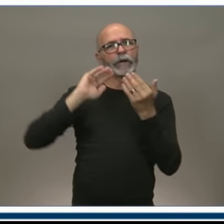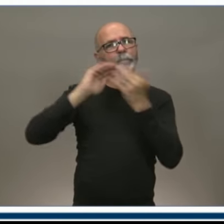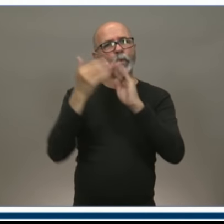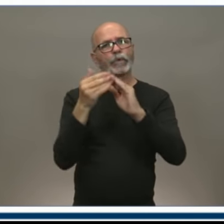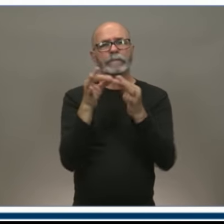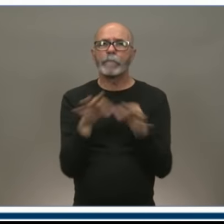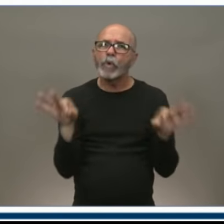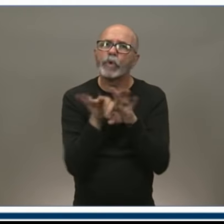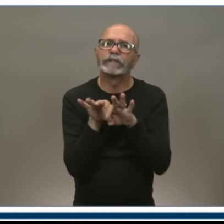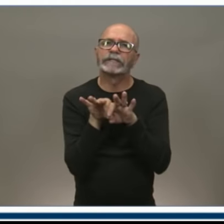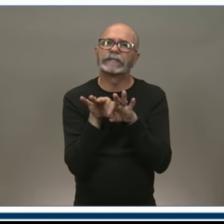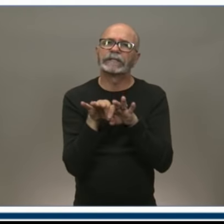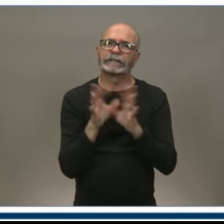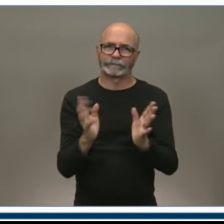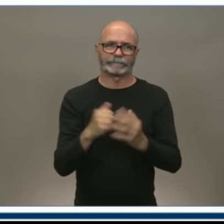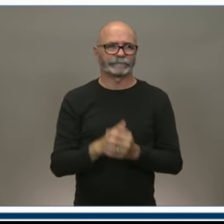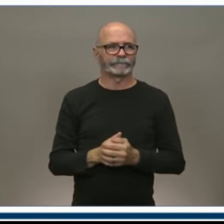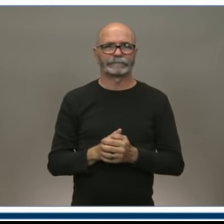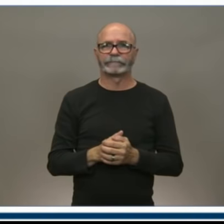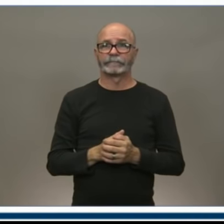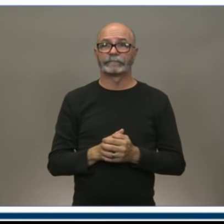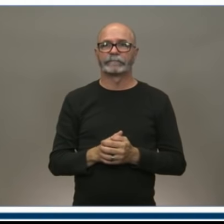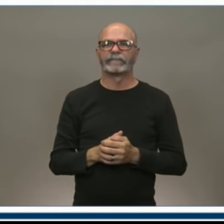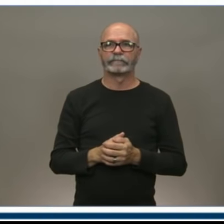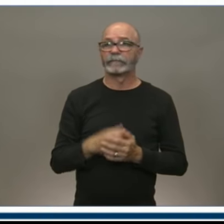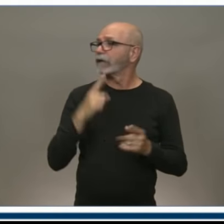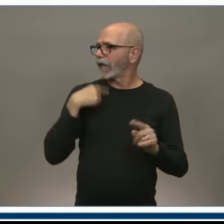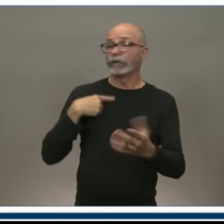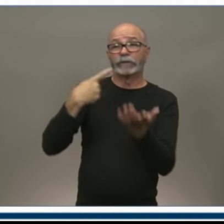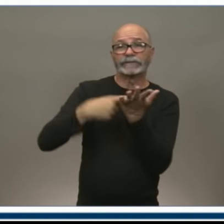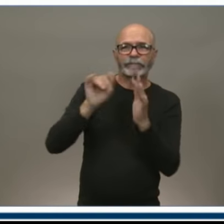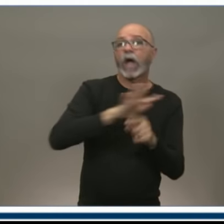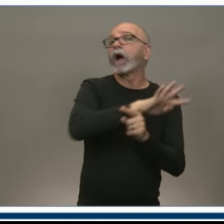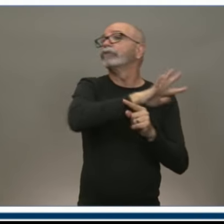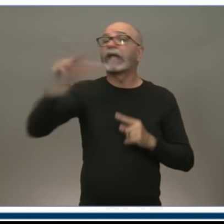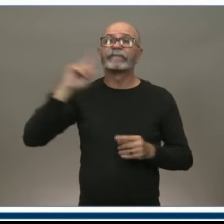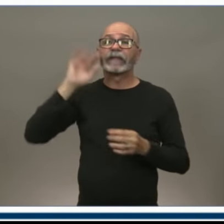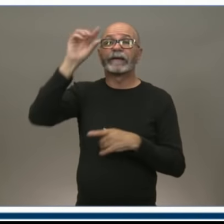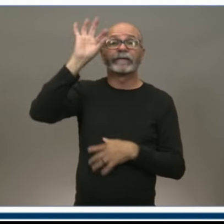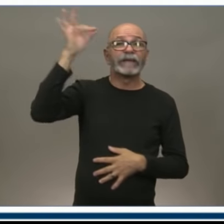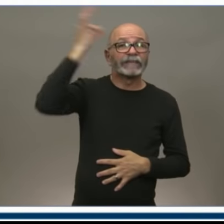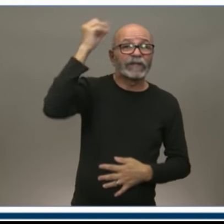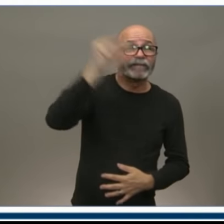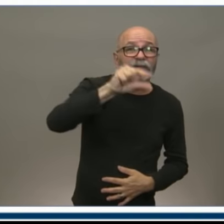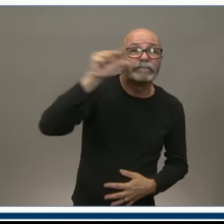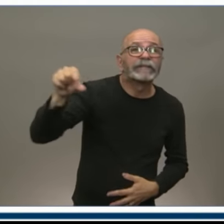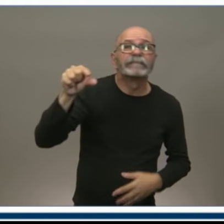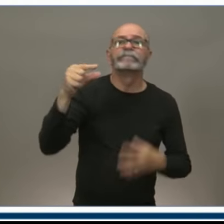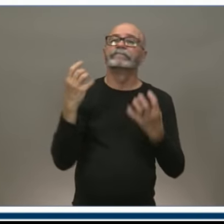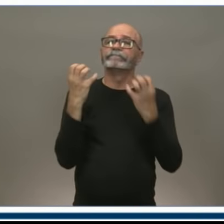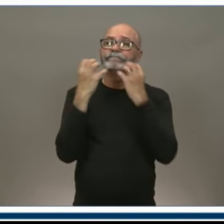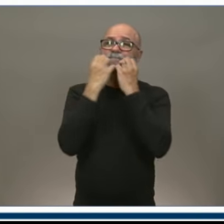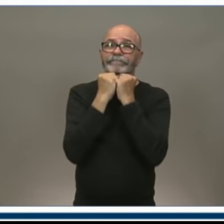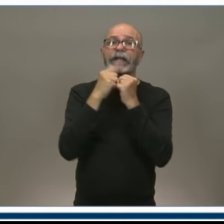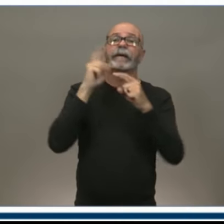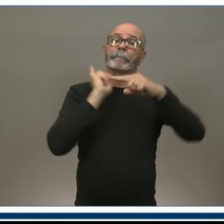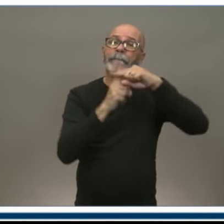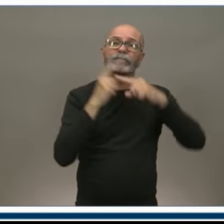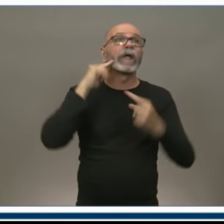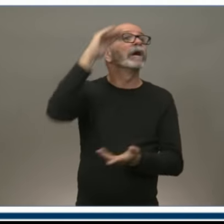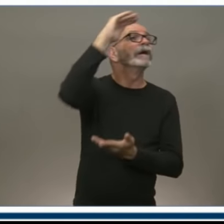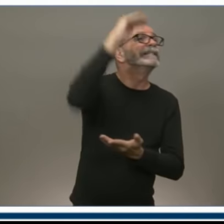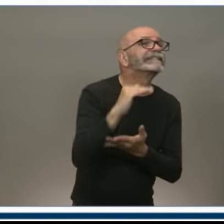about, nationally, and if you look at what's coming from the federal government, where they talk about decreasing the number of contacts we have. In